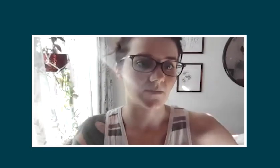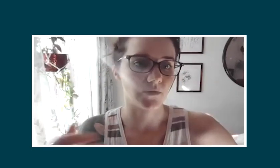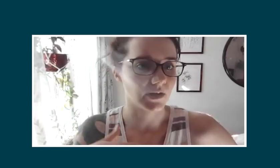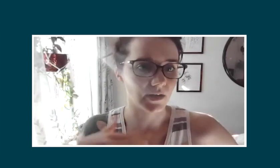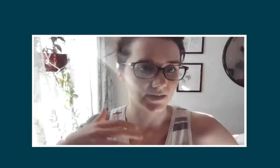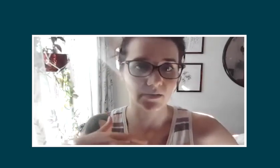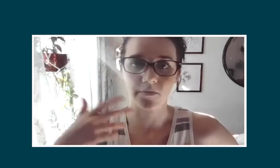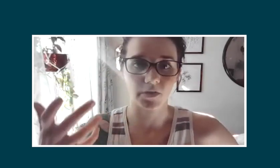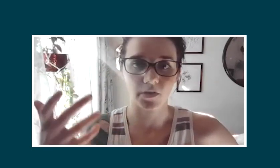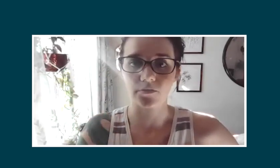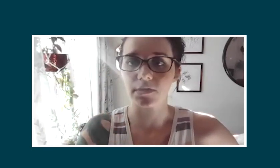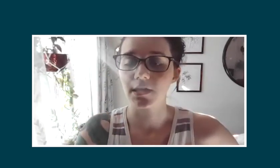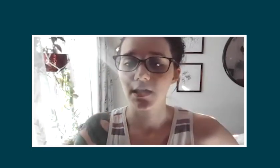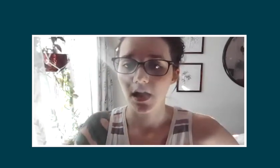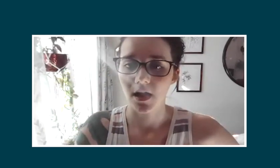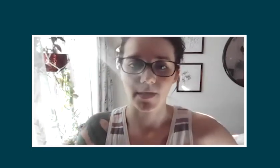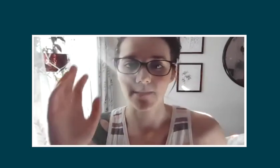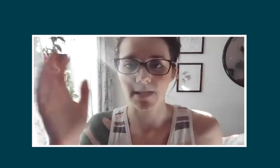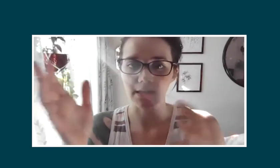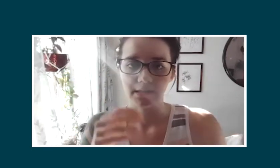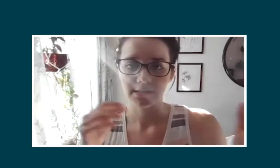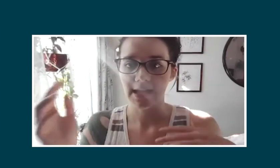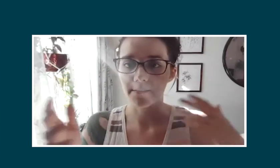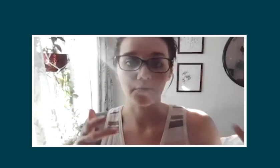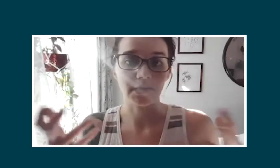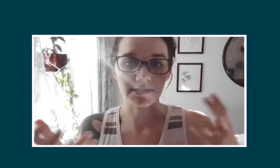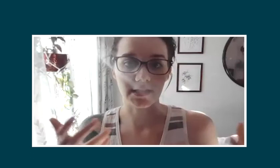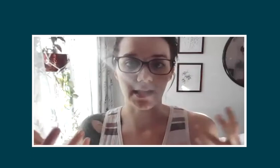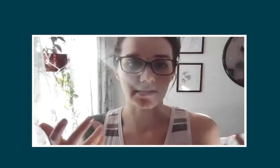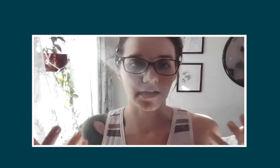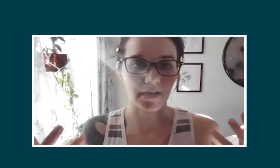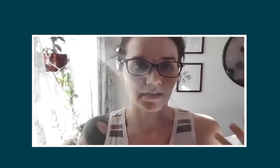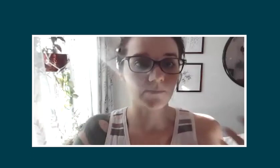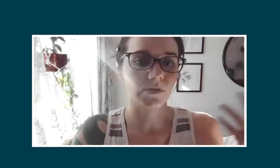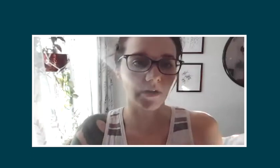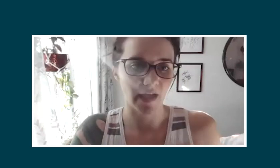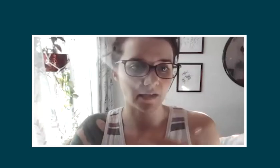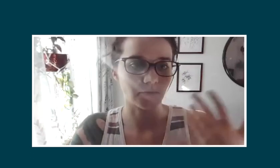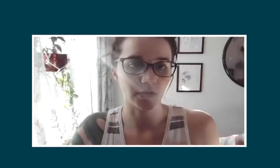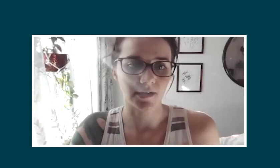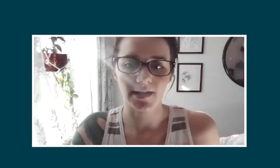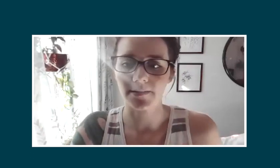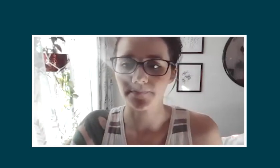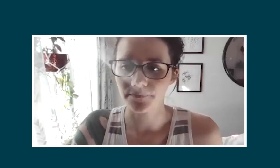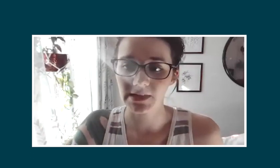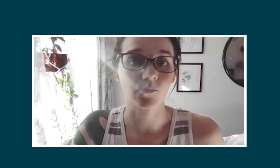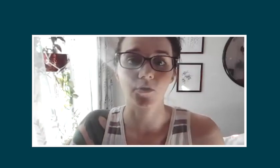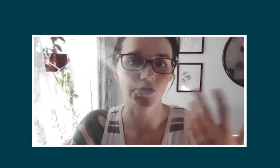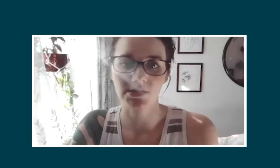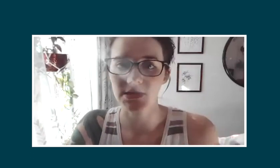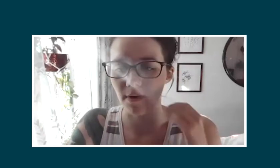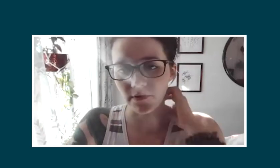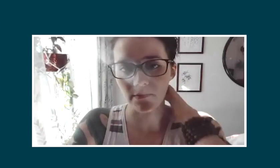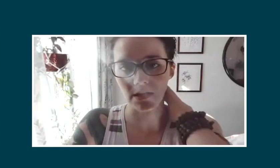for example, and some of our own. And I may tap you in to get input on that, or as